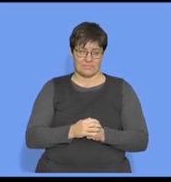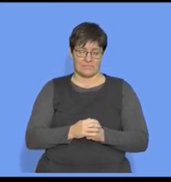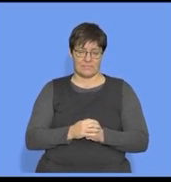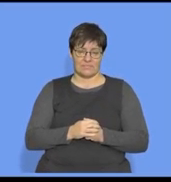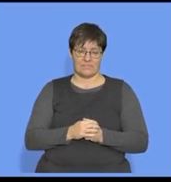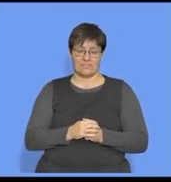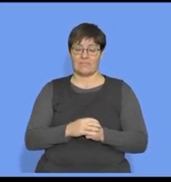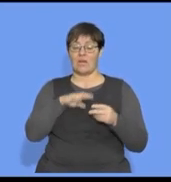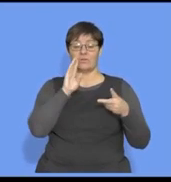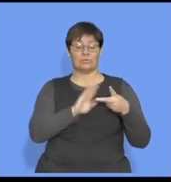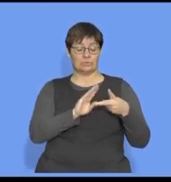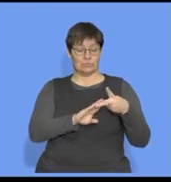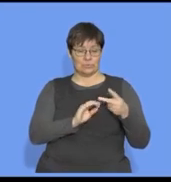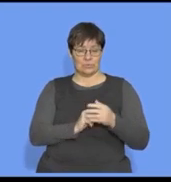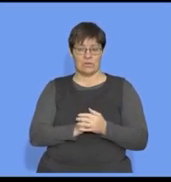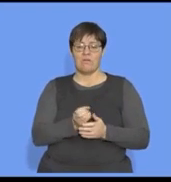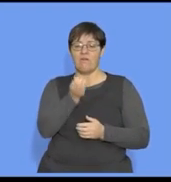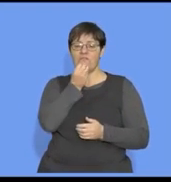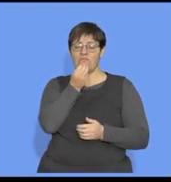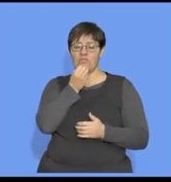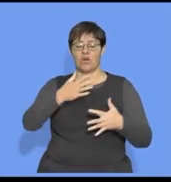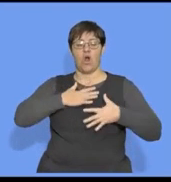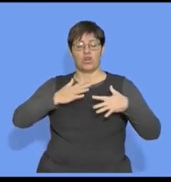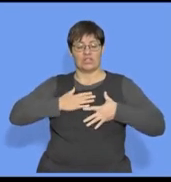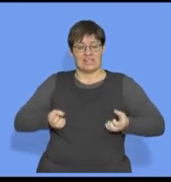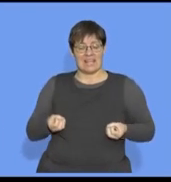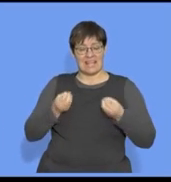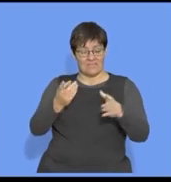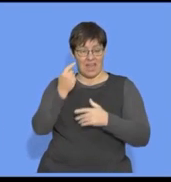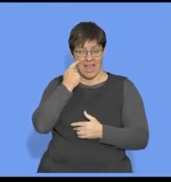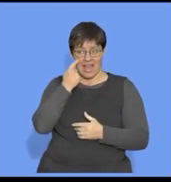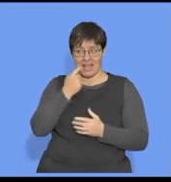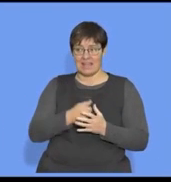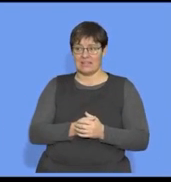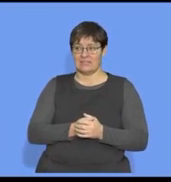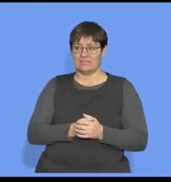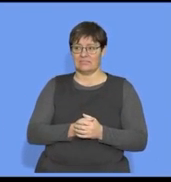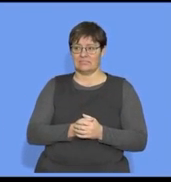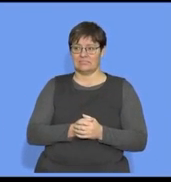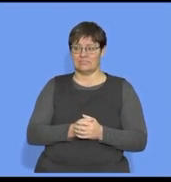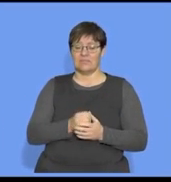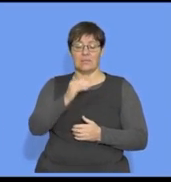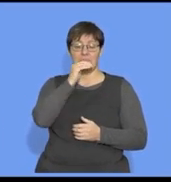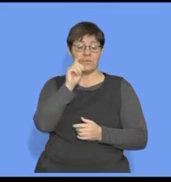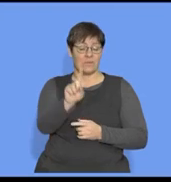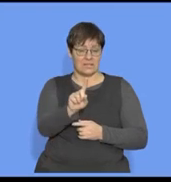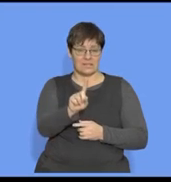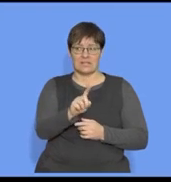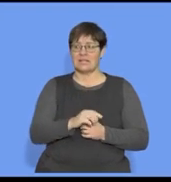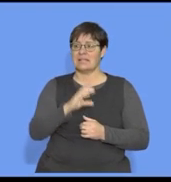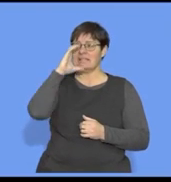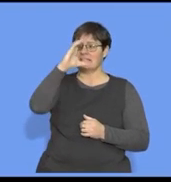Then number 2 says the part that supplies food and oxygen to the eye. Then that would